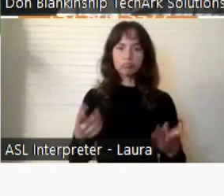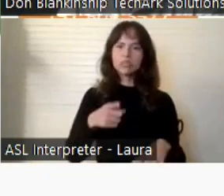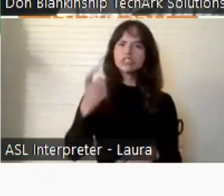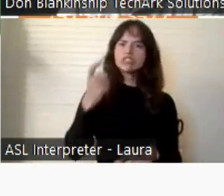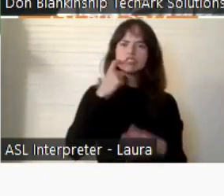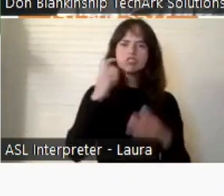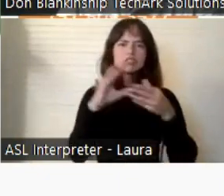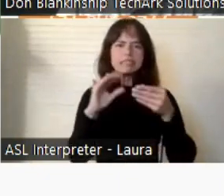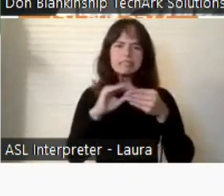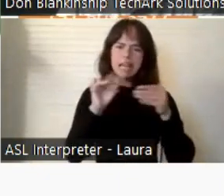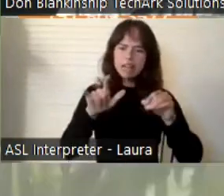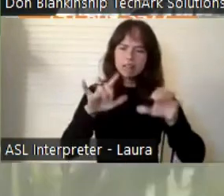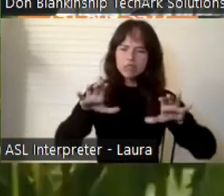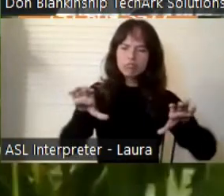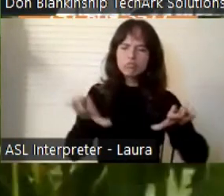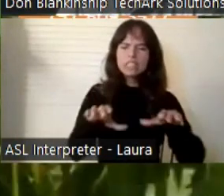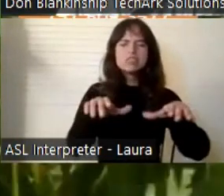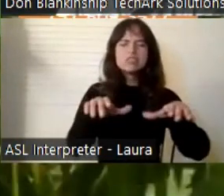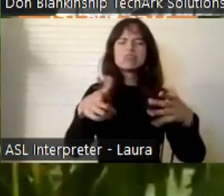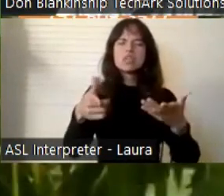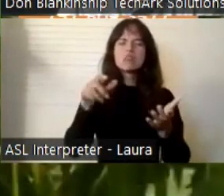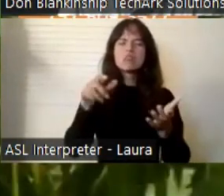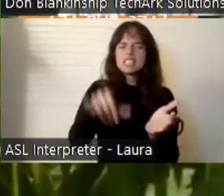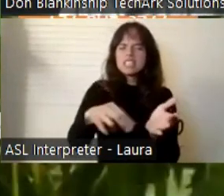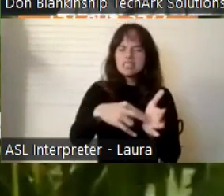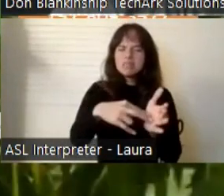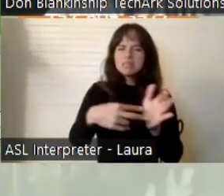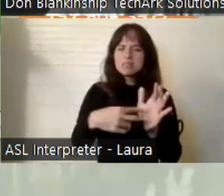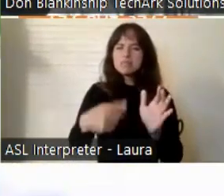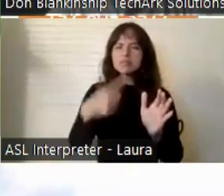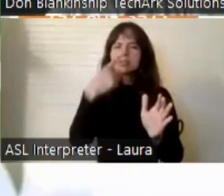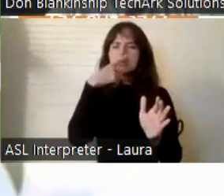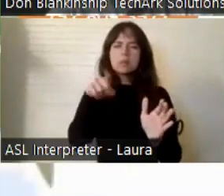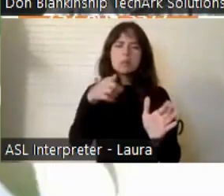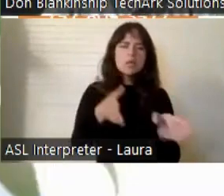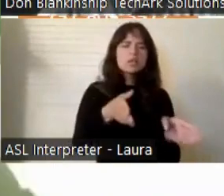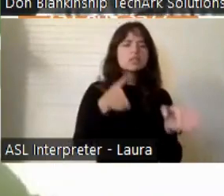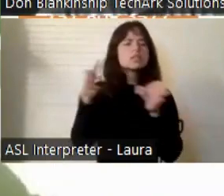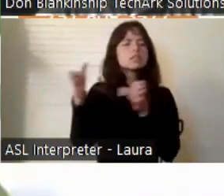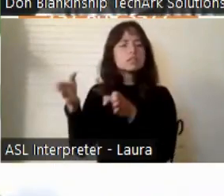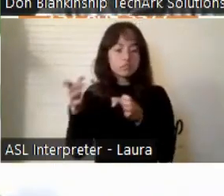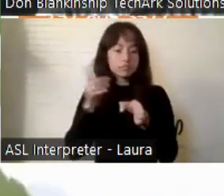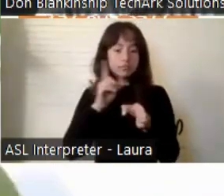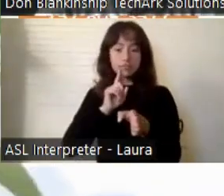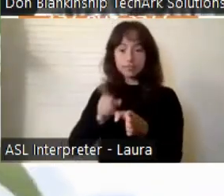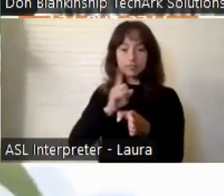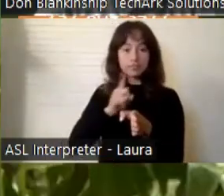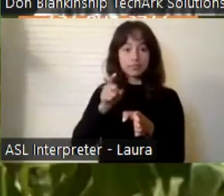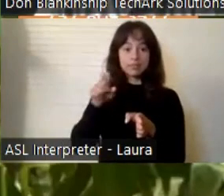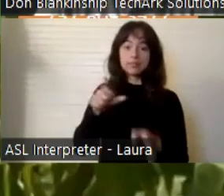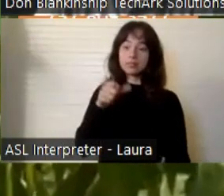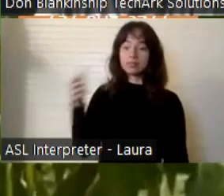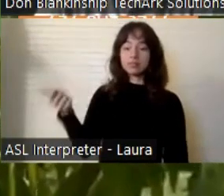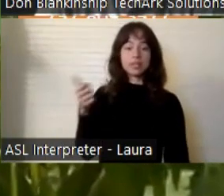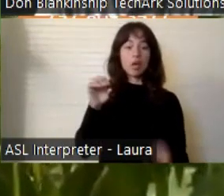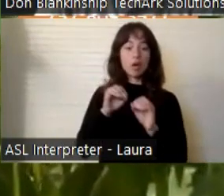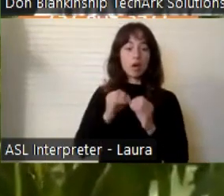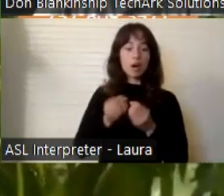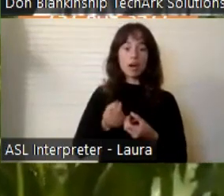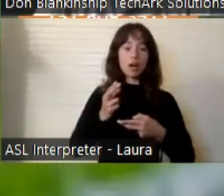Sure. So this site it's an organization called the Neighborhood Harvest. If you're